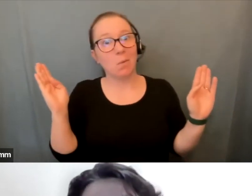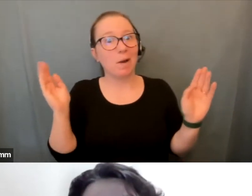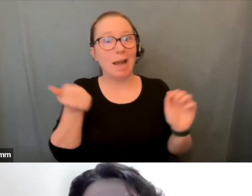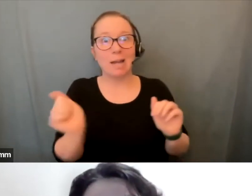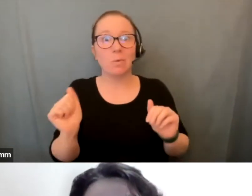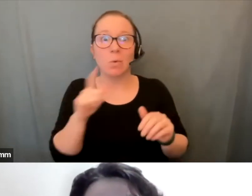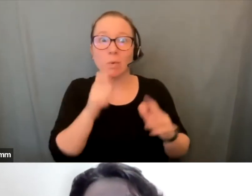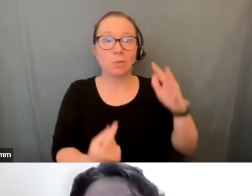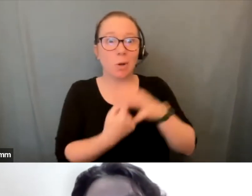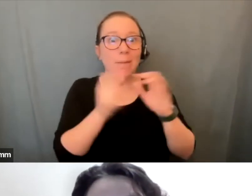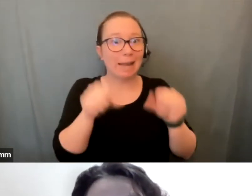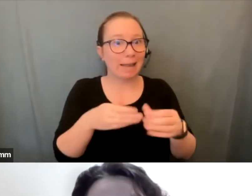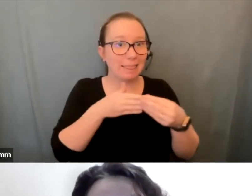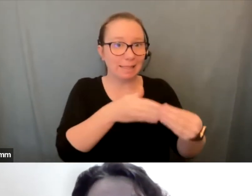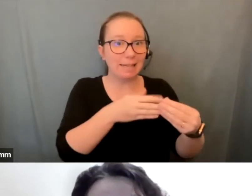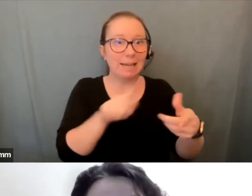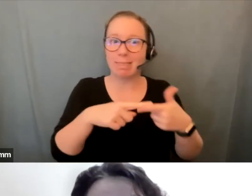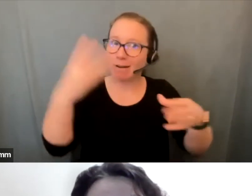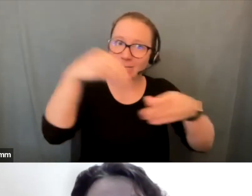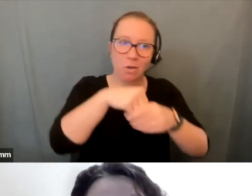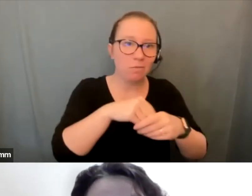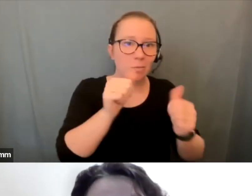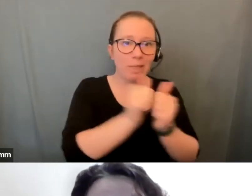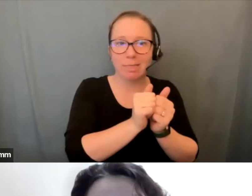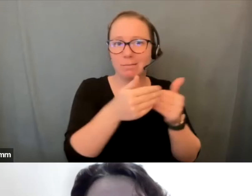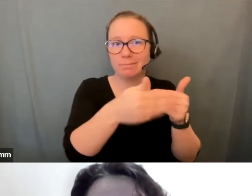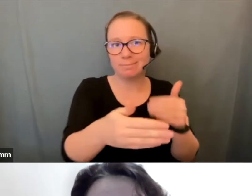So and be part of it.